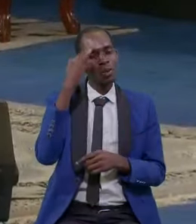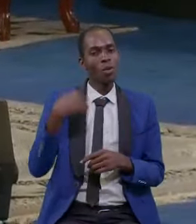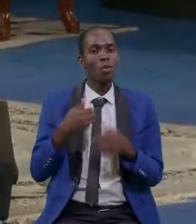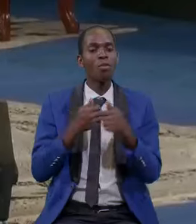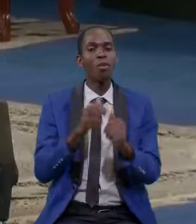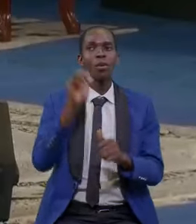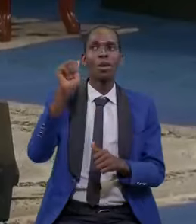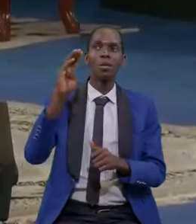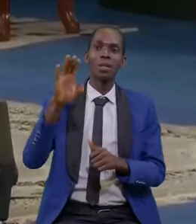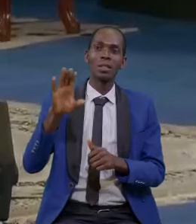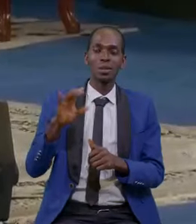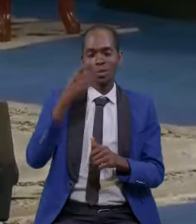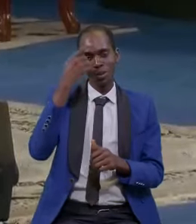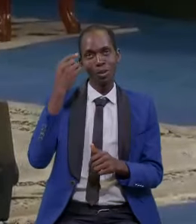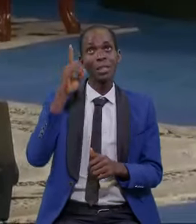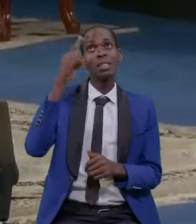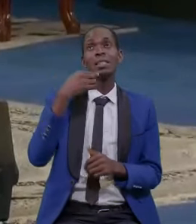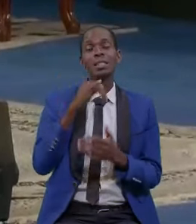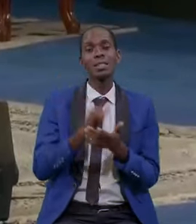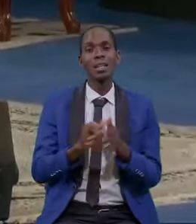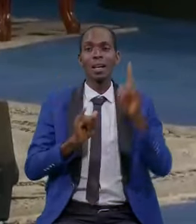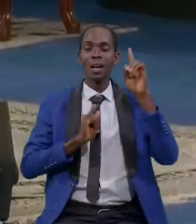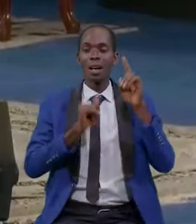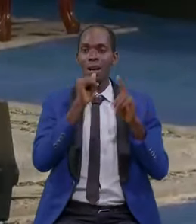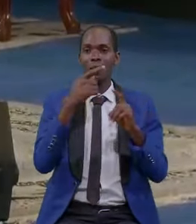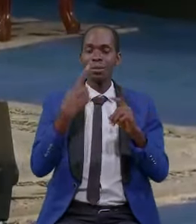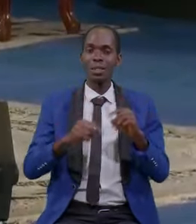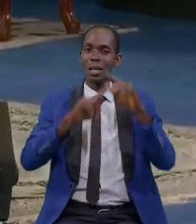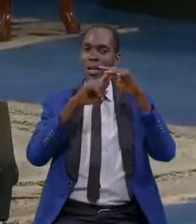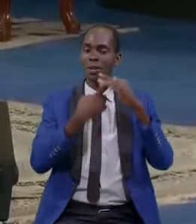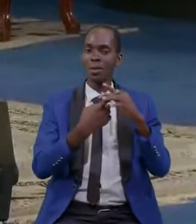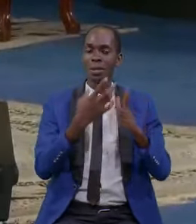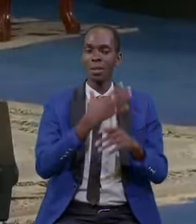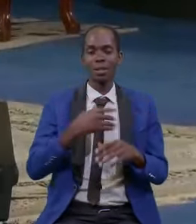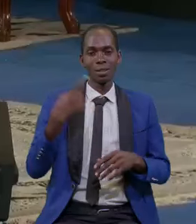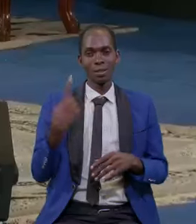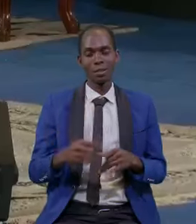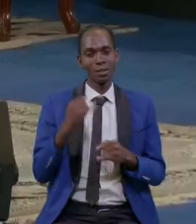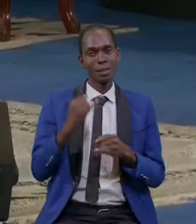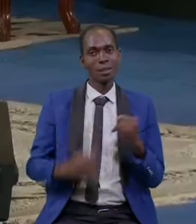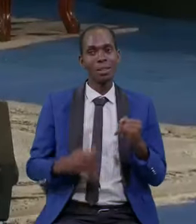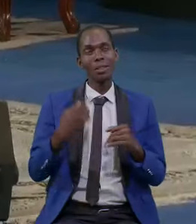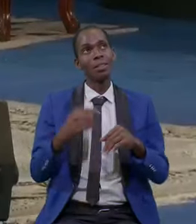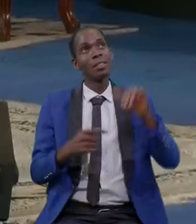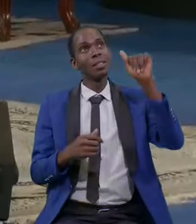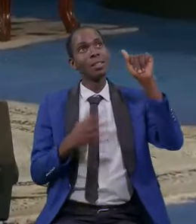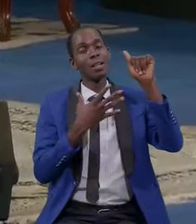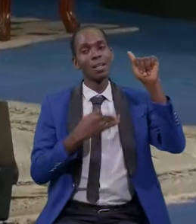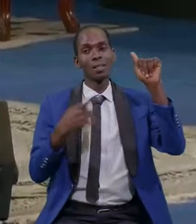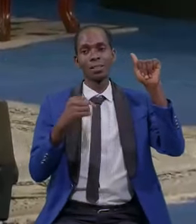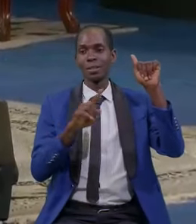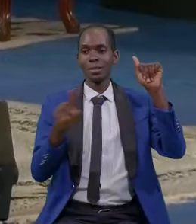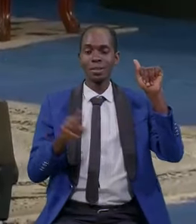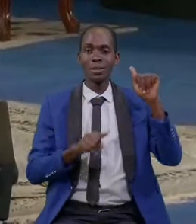Alpha and Omega. I'm the A, I'm the Z. I am the Alpha all through to